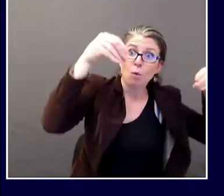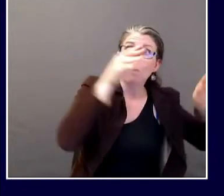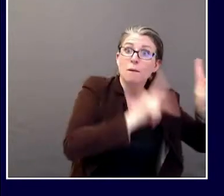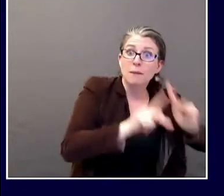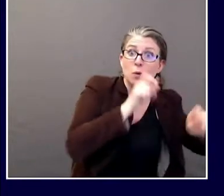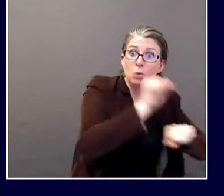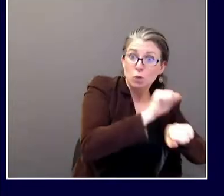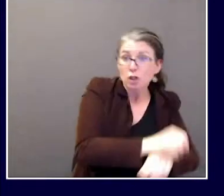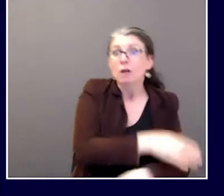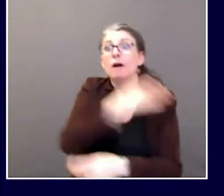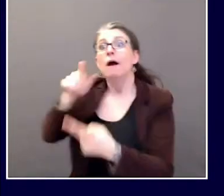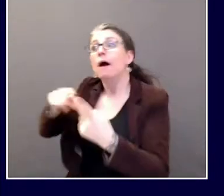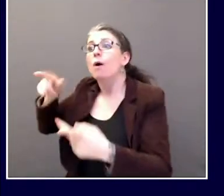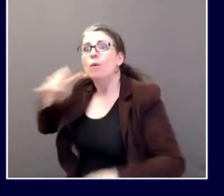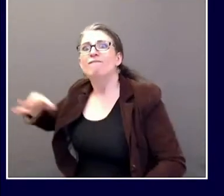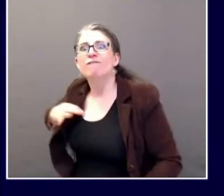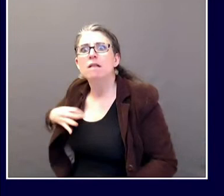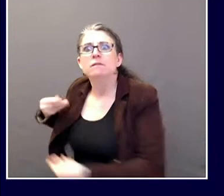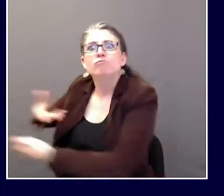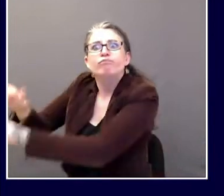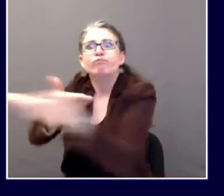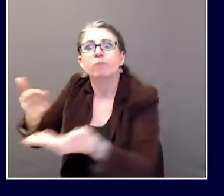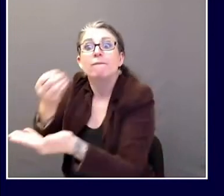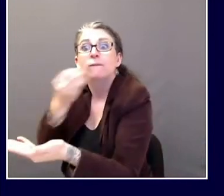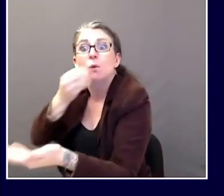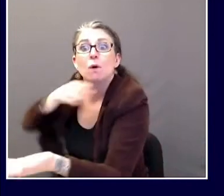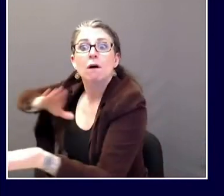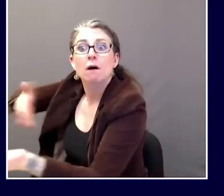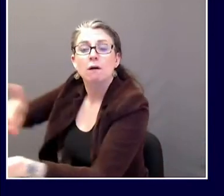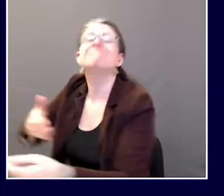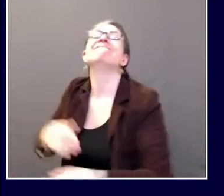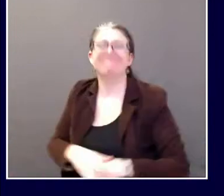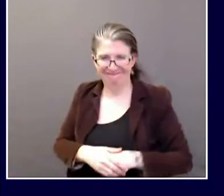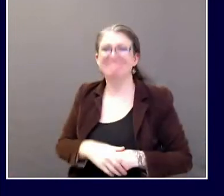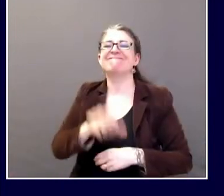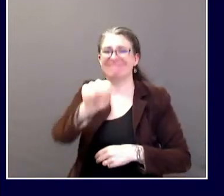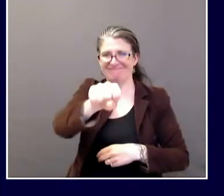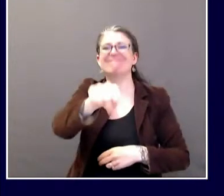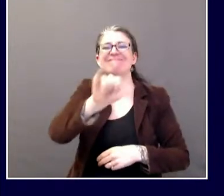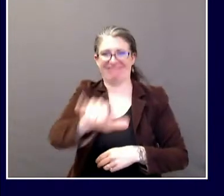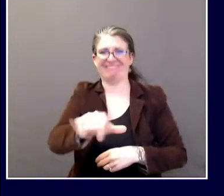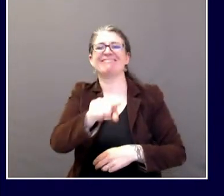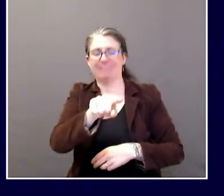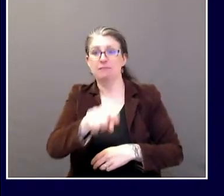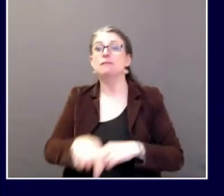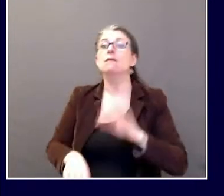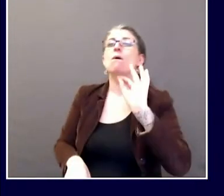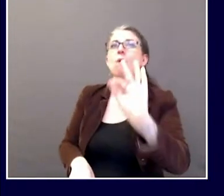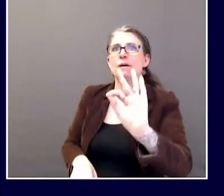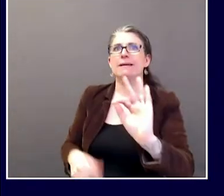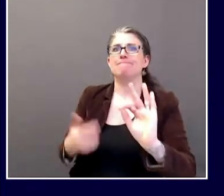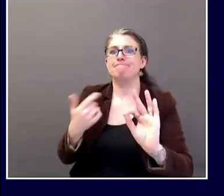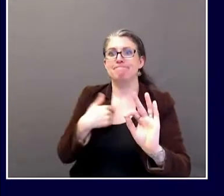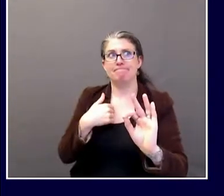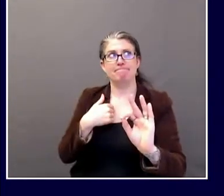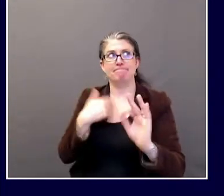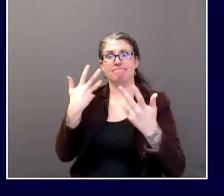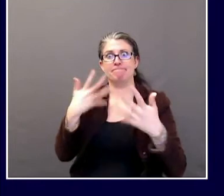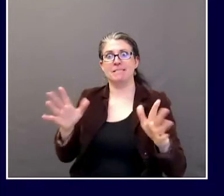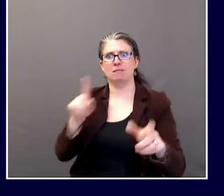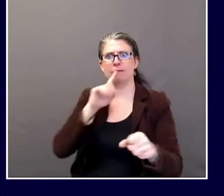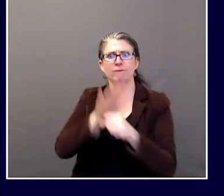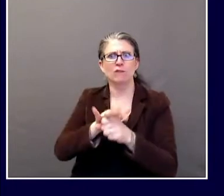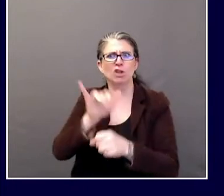well, as have a number of individuals who work in different areas across Maine who are helping people in